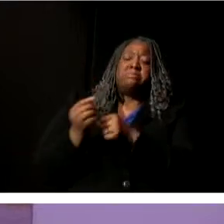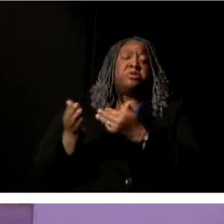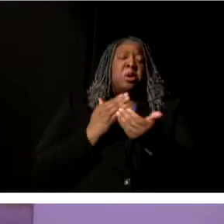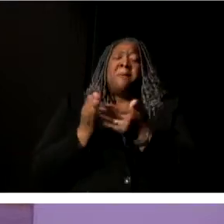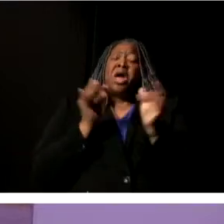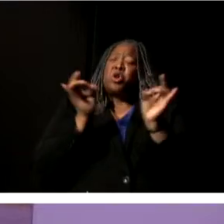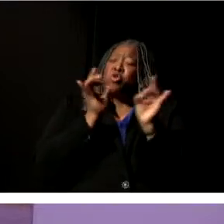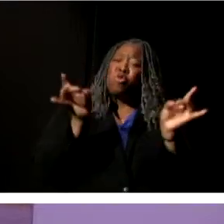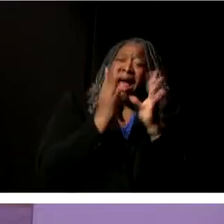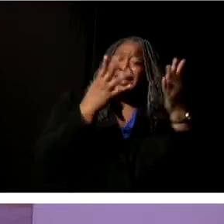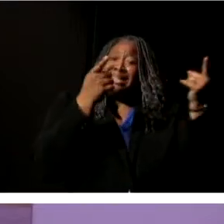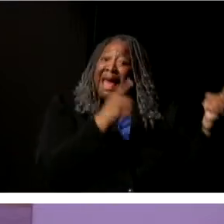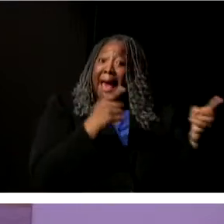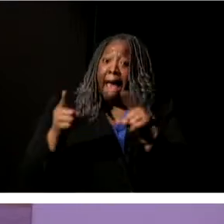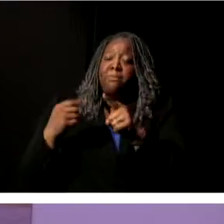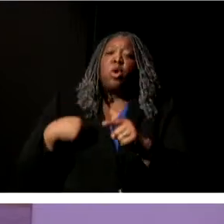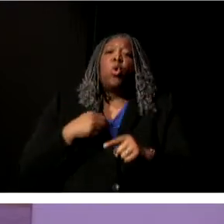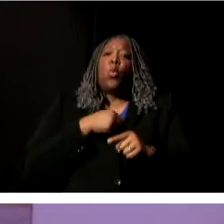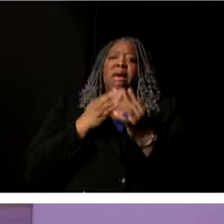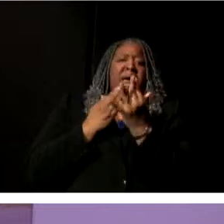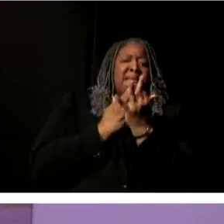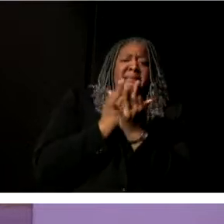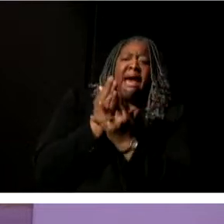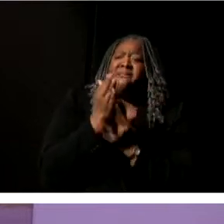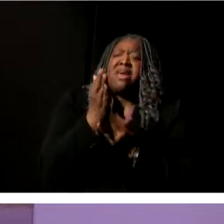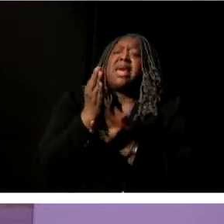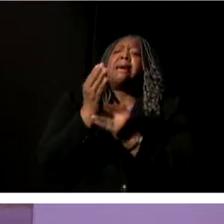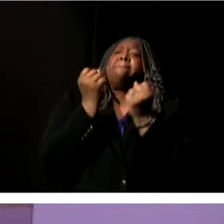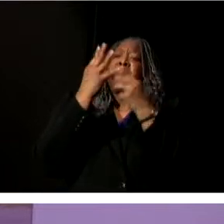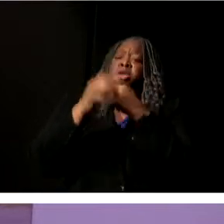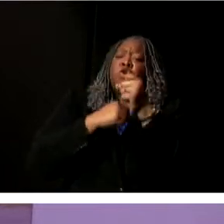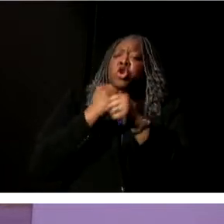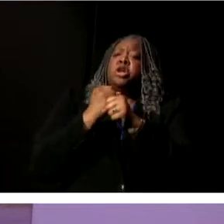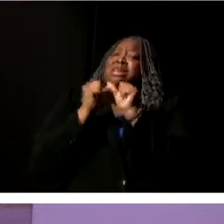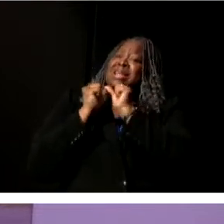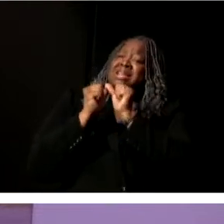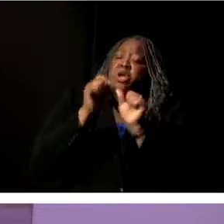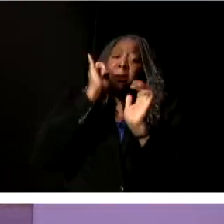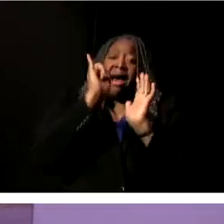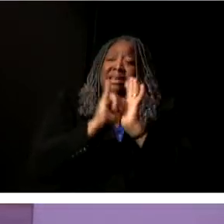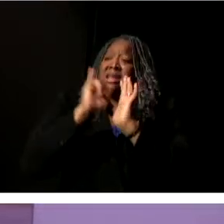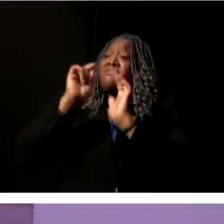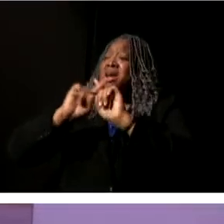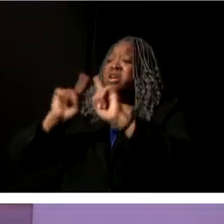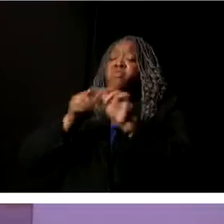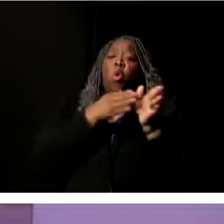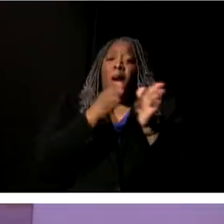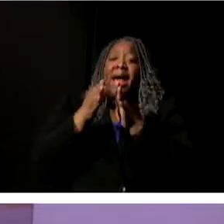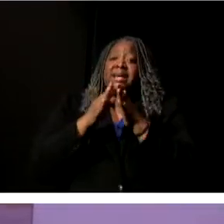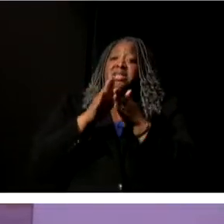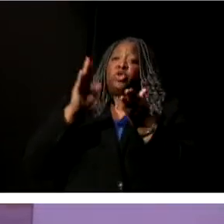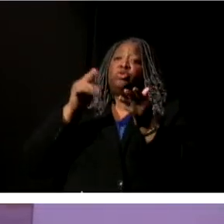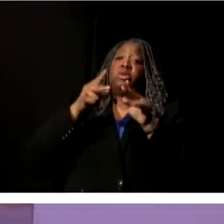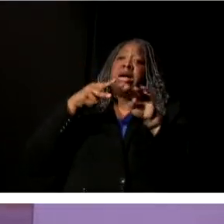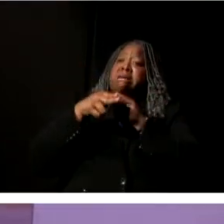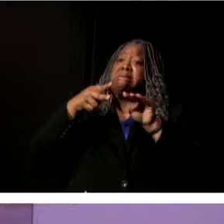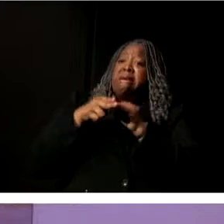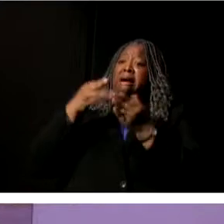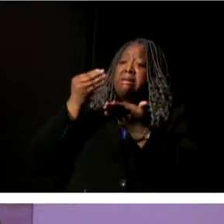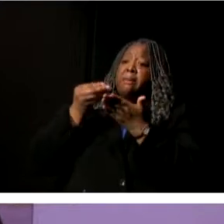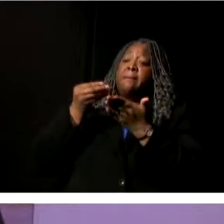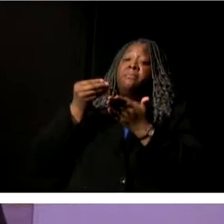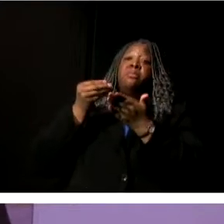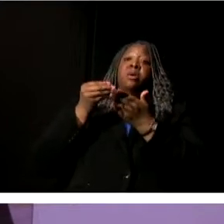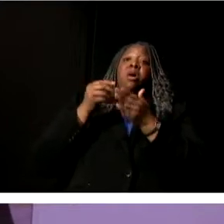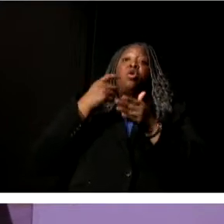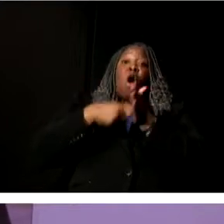crises we have had to navigate over the years, we continue to identify ways to cut costs and invest